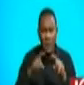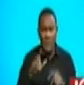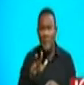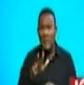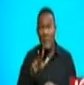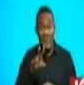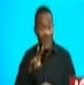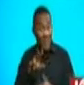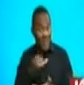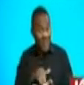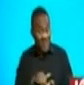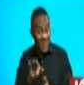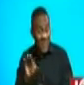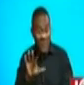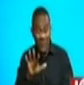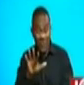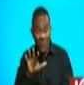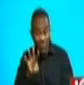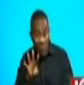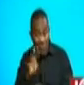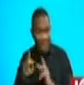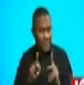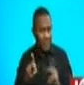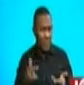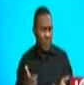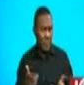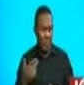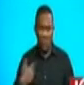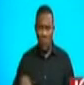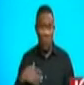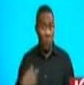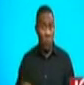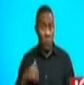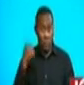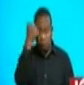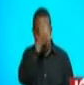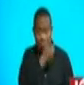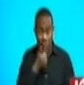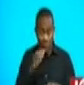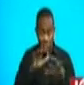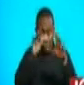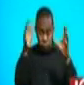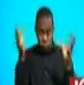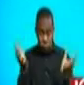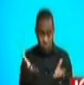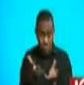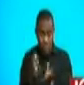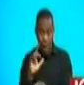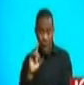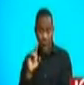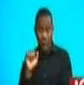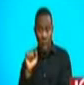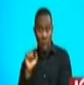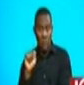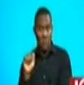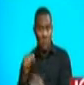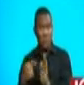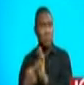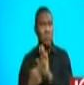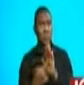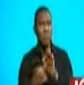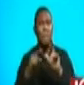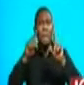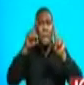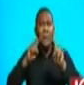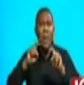37,954 people. If you look at Africa as a whole, the data seems to show that total tests on